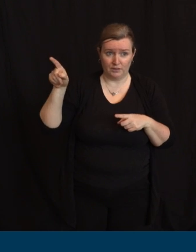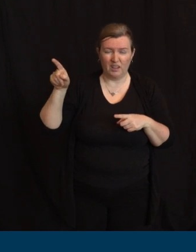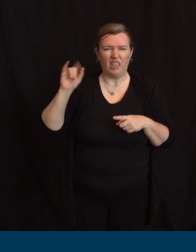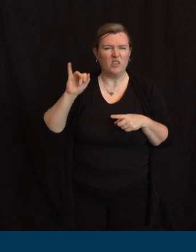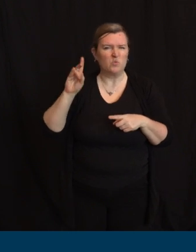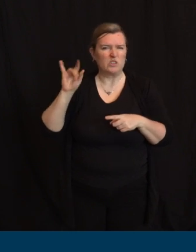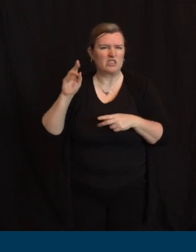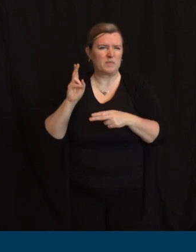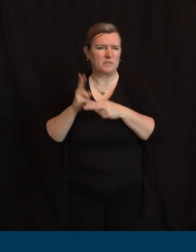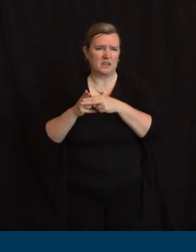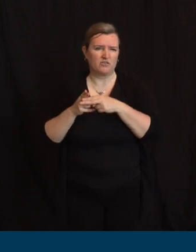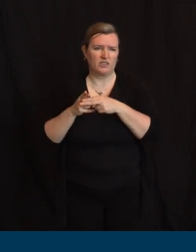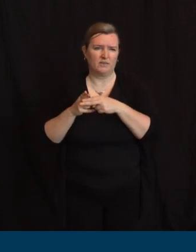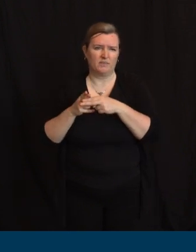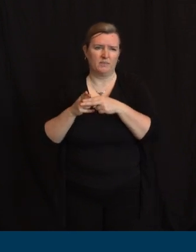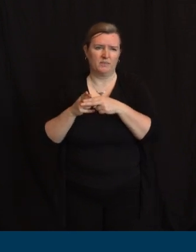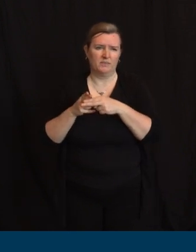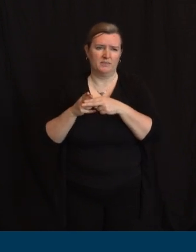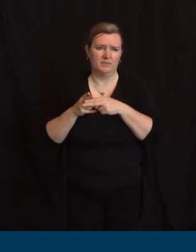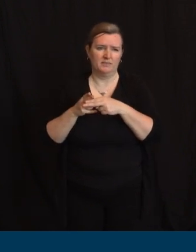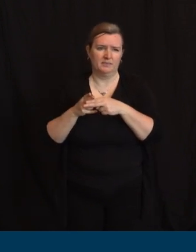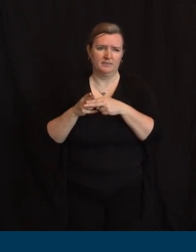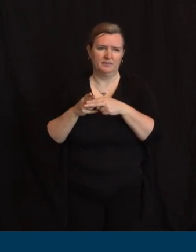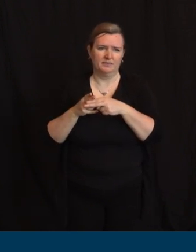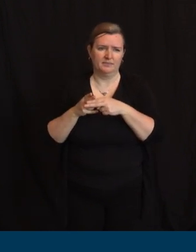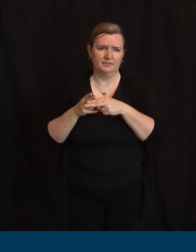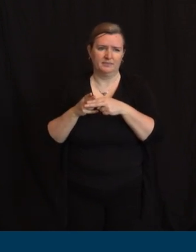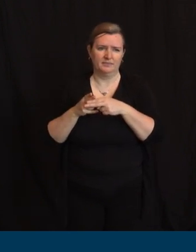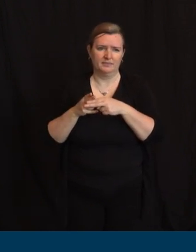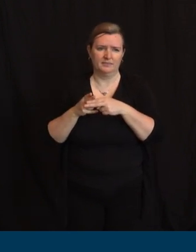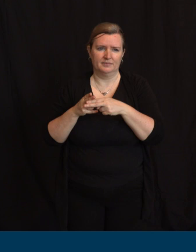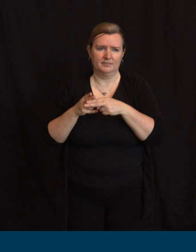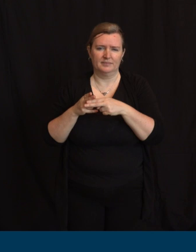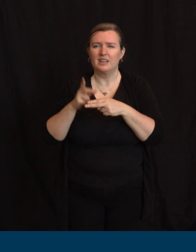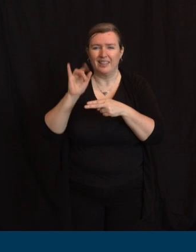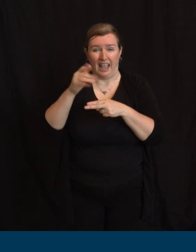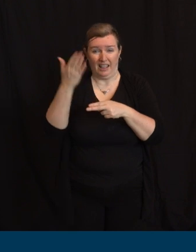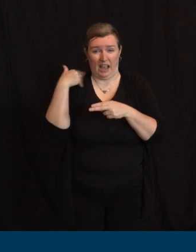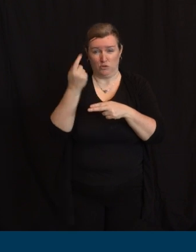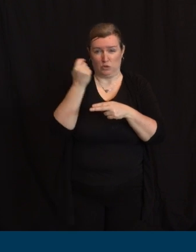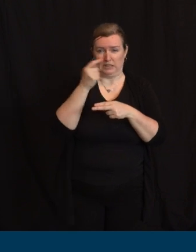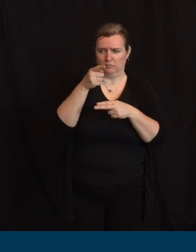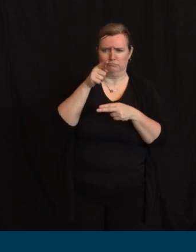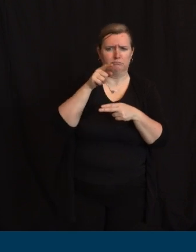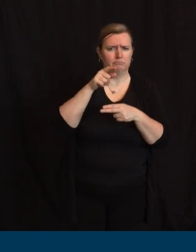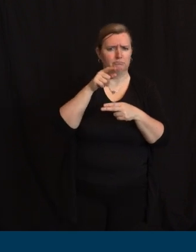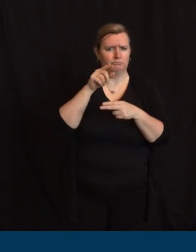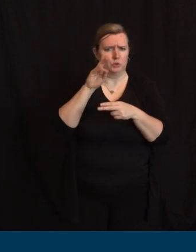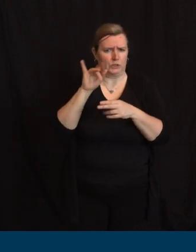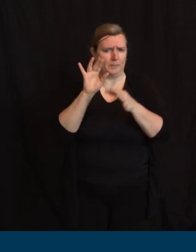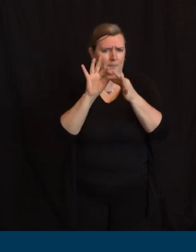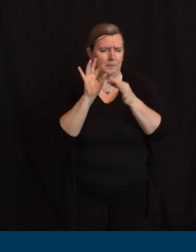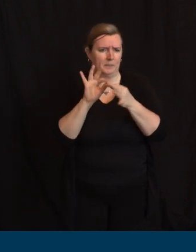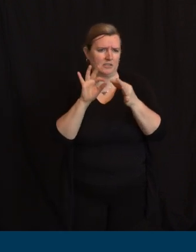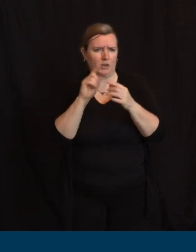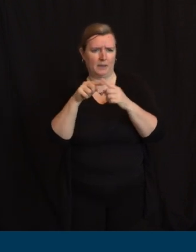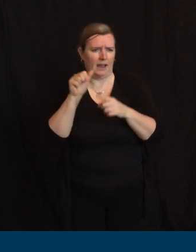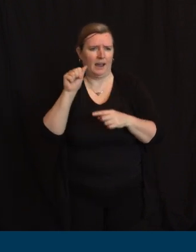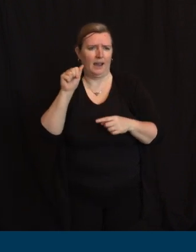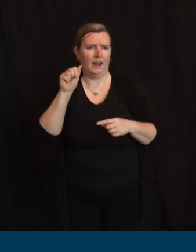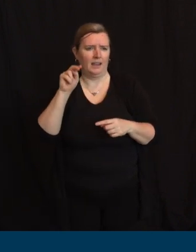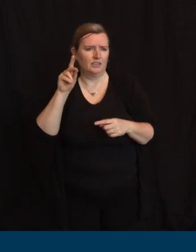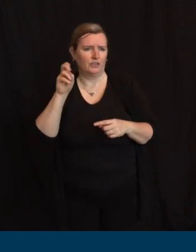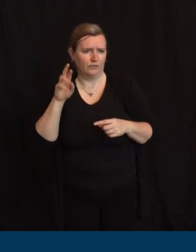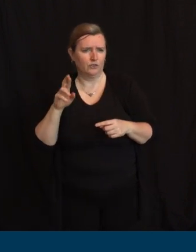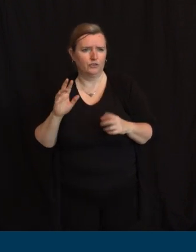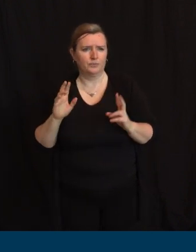You had cited an early morning visit to a long-term care facility but declined to go into detail, citing privacy concerns. Was this